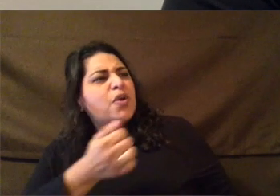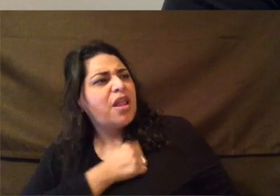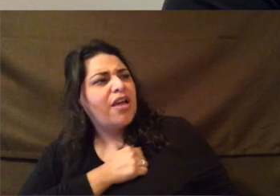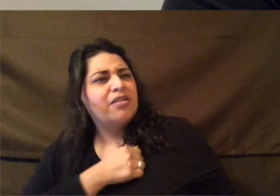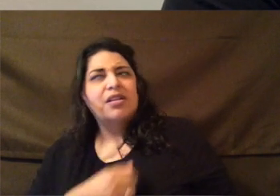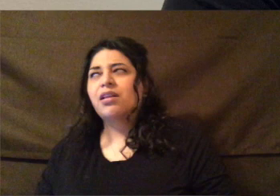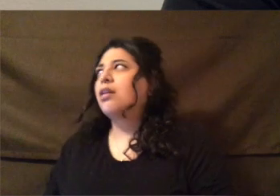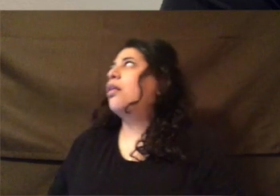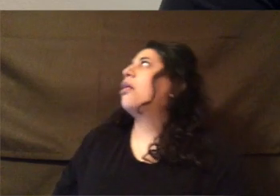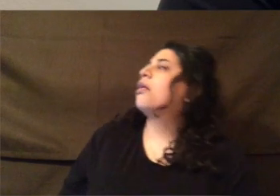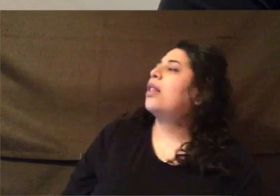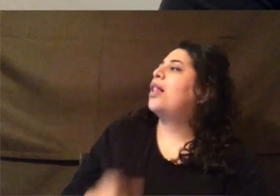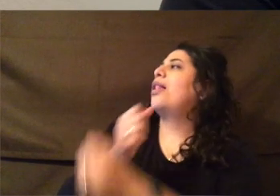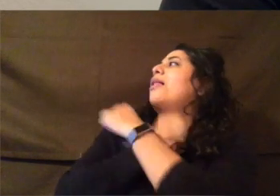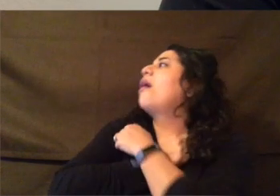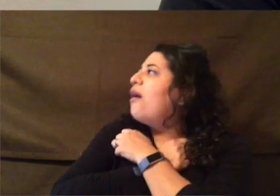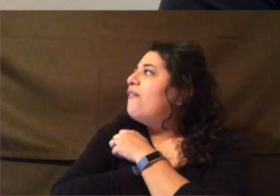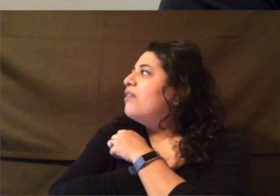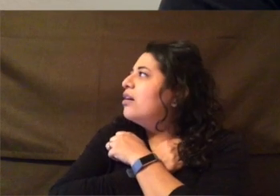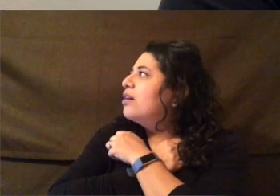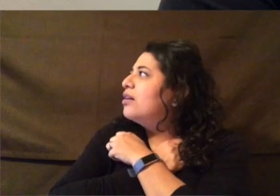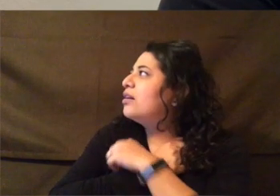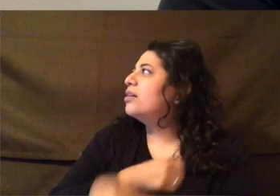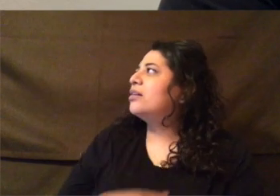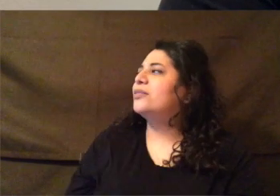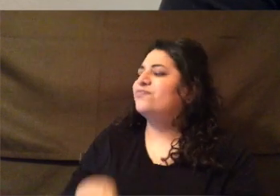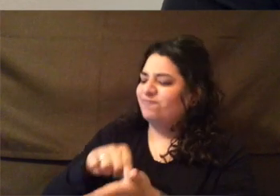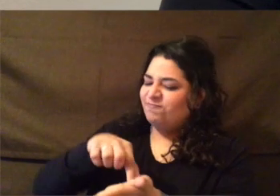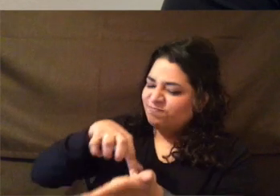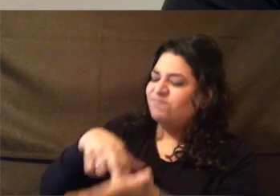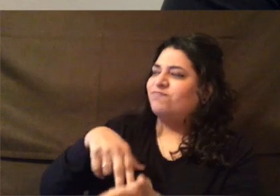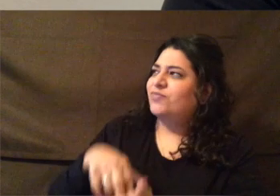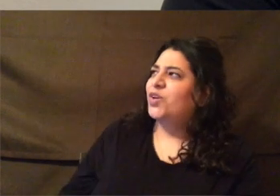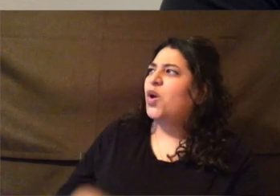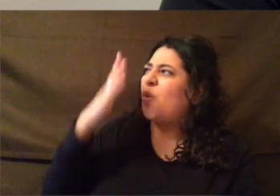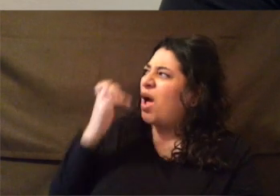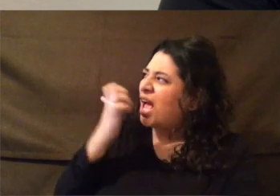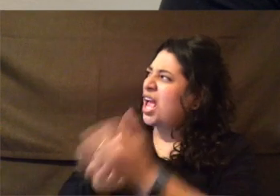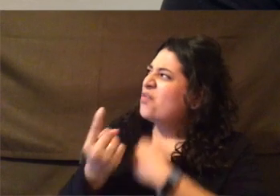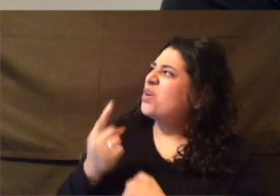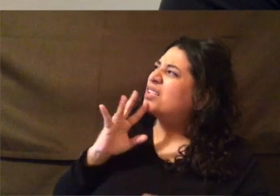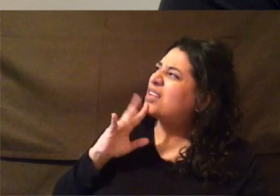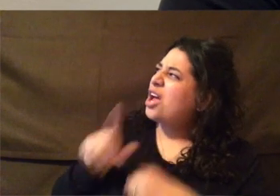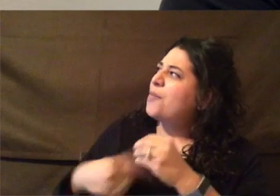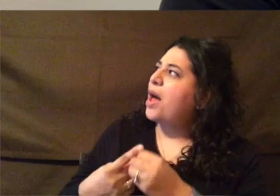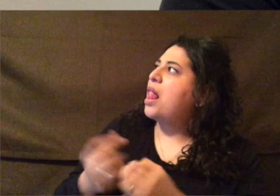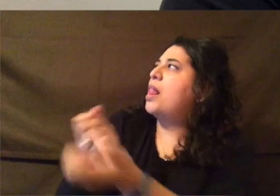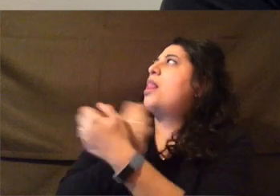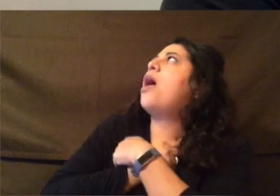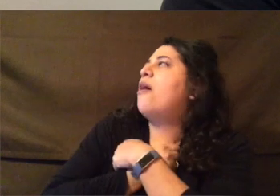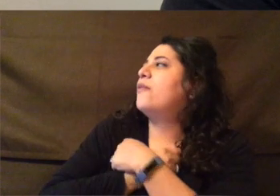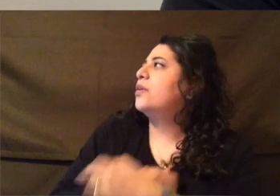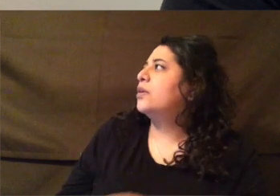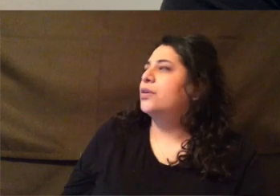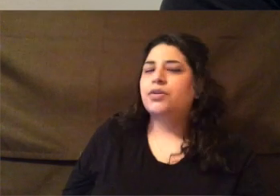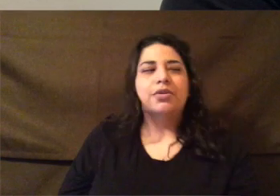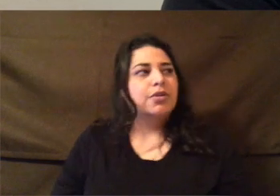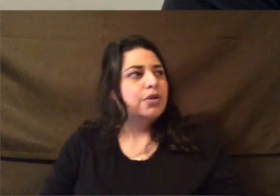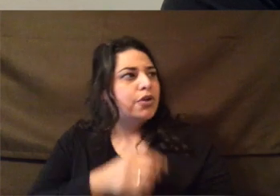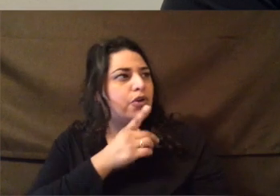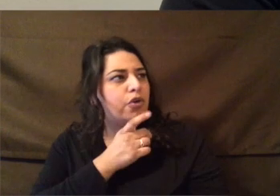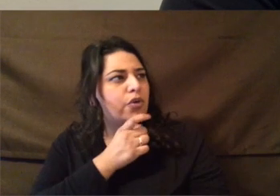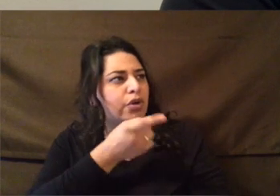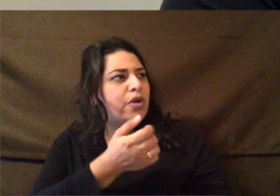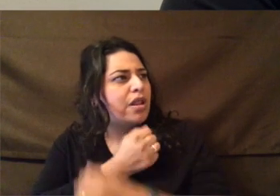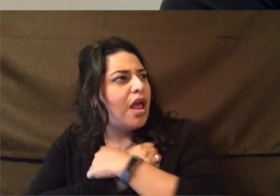you love. Love? Said the princess. She stamped her foot. Why must everyone speak of love?